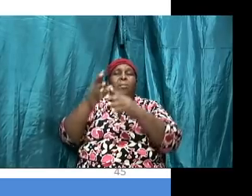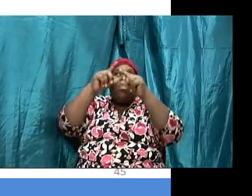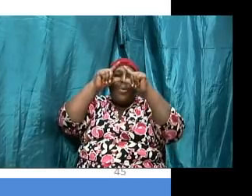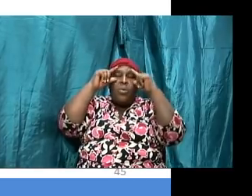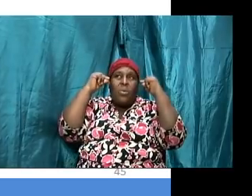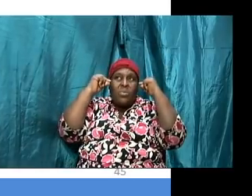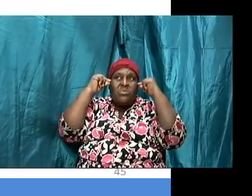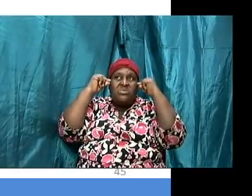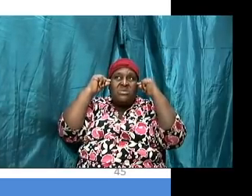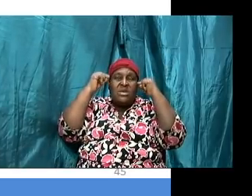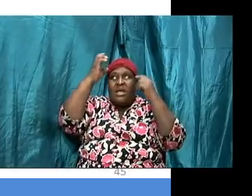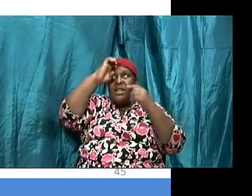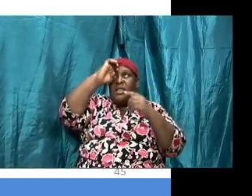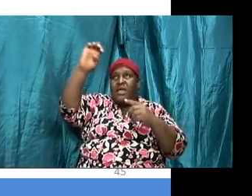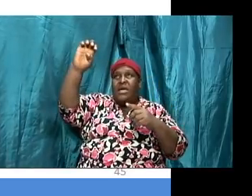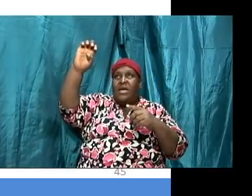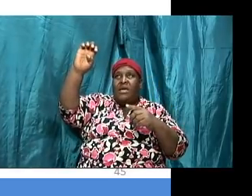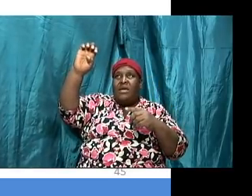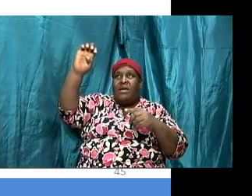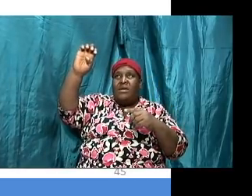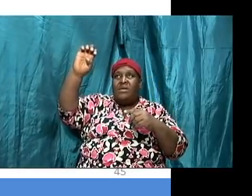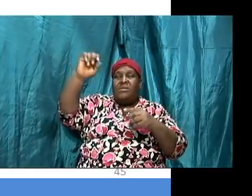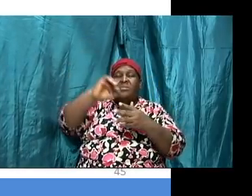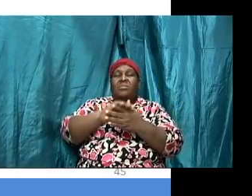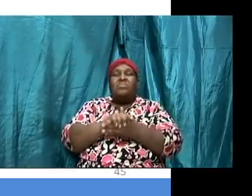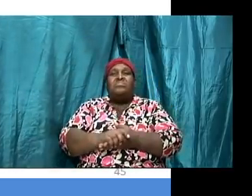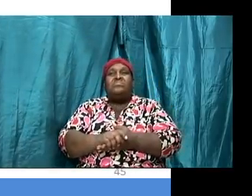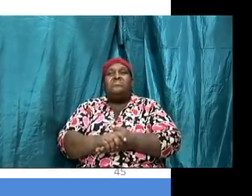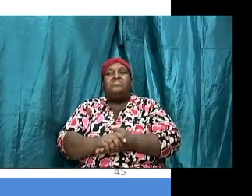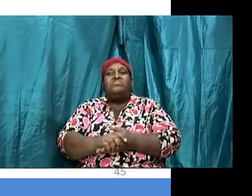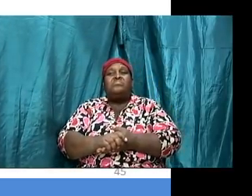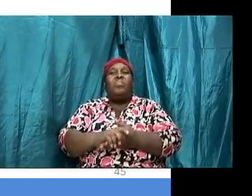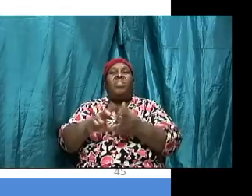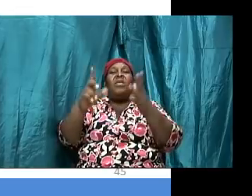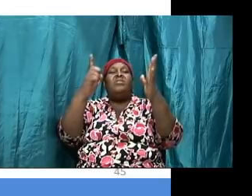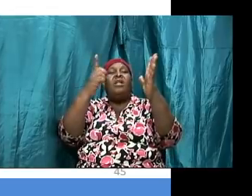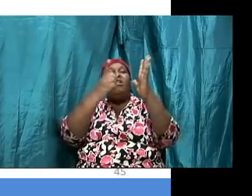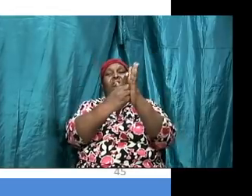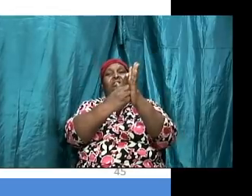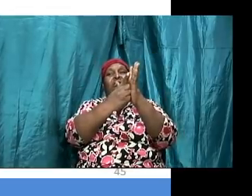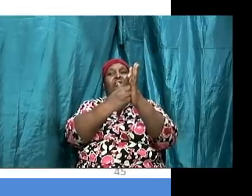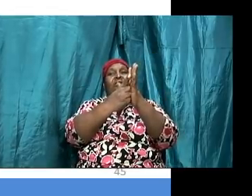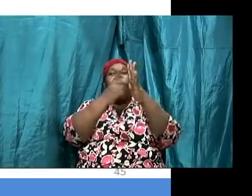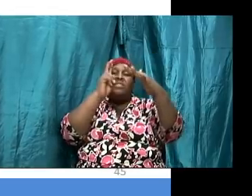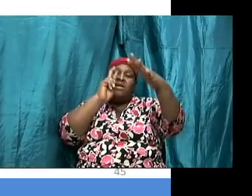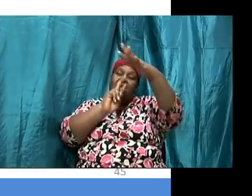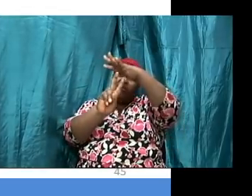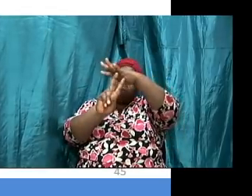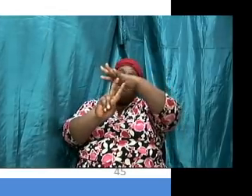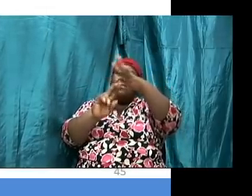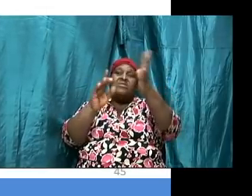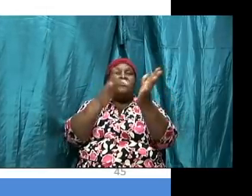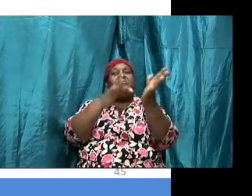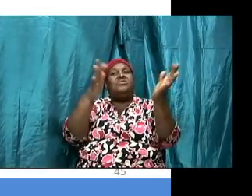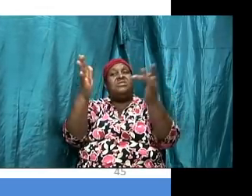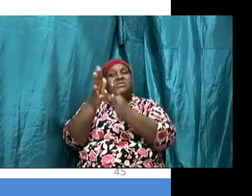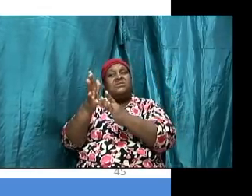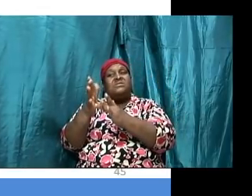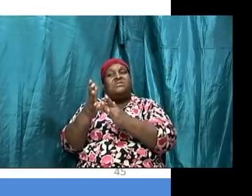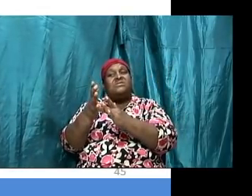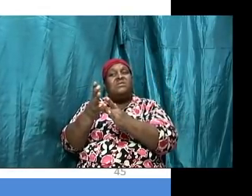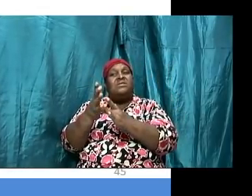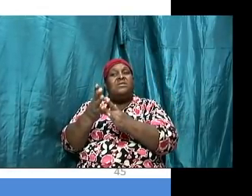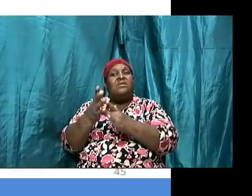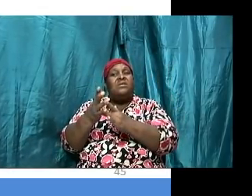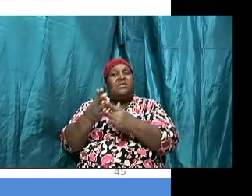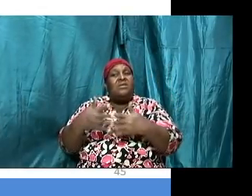Moses and Elijah, which is the type, the law and the prophets, and Jesus. Now